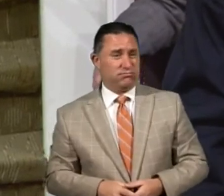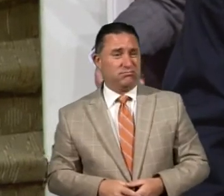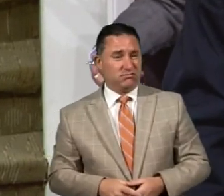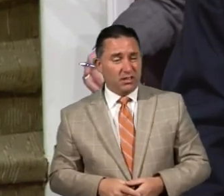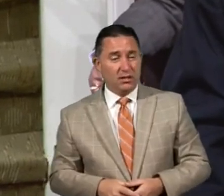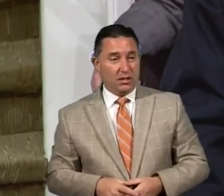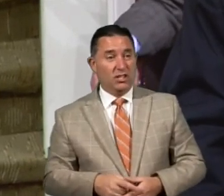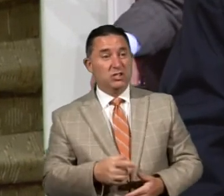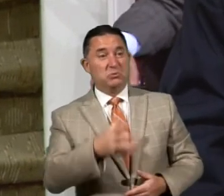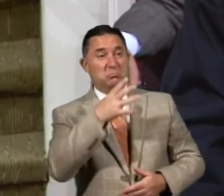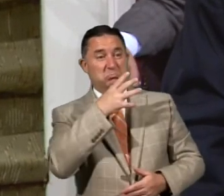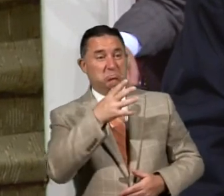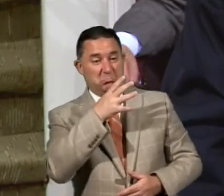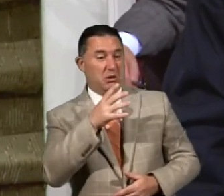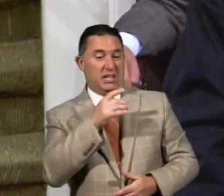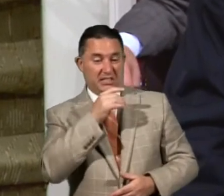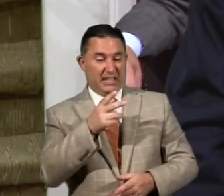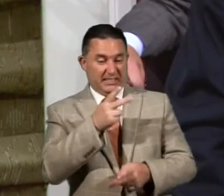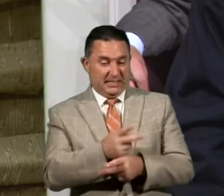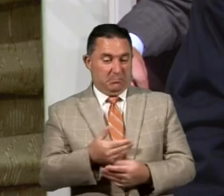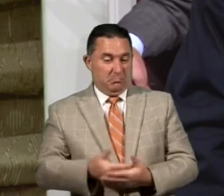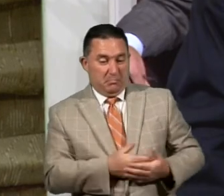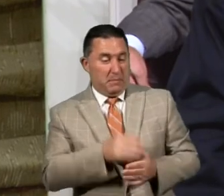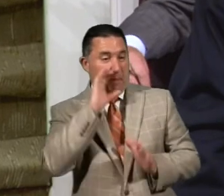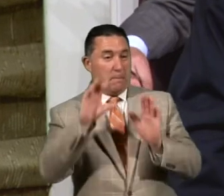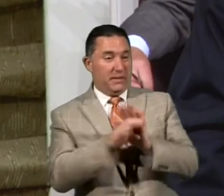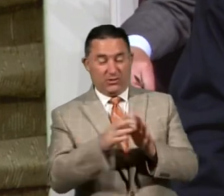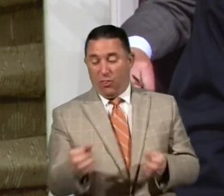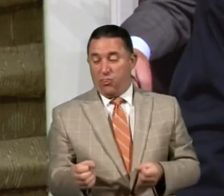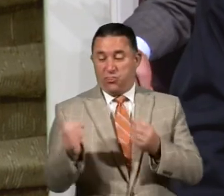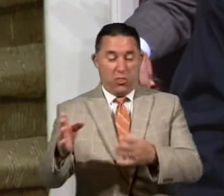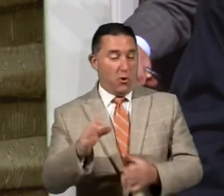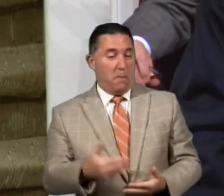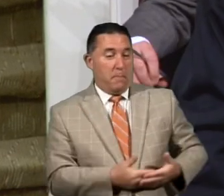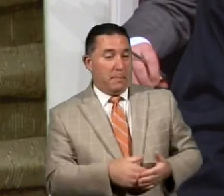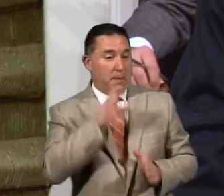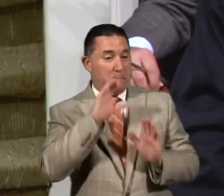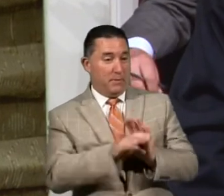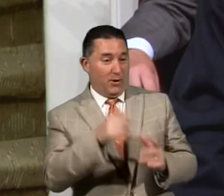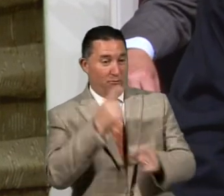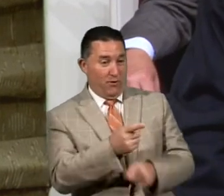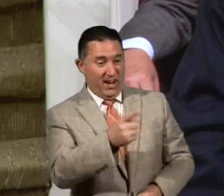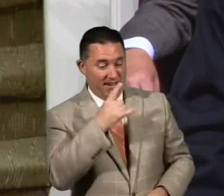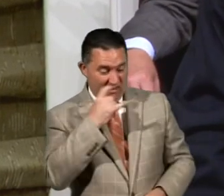I said, I'll bet your mother didn't even keep the baby pictures, did she?